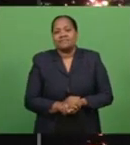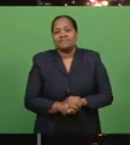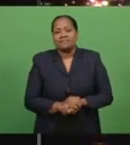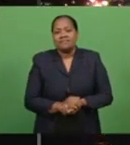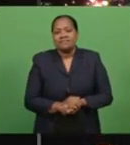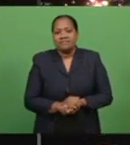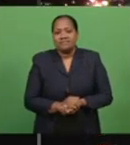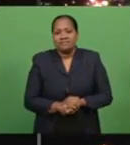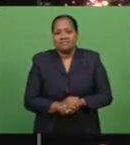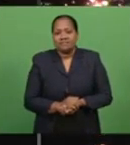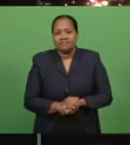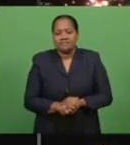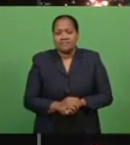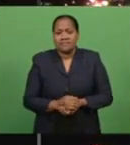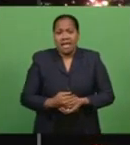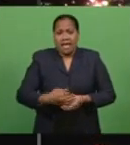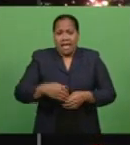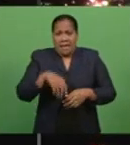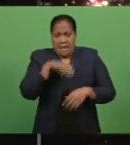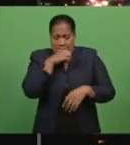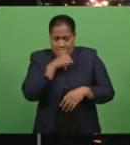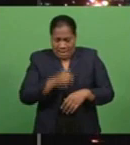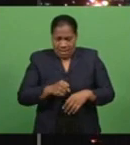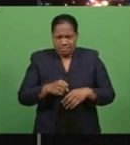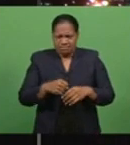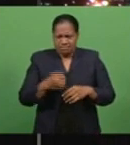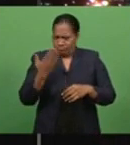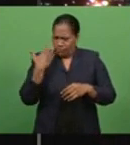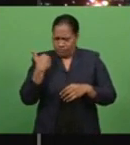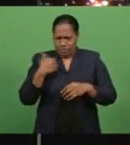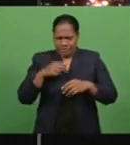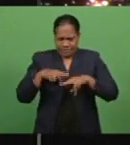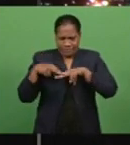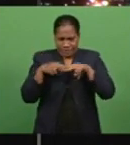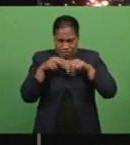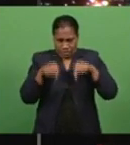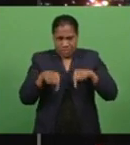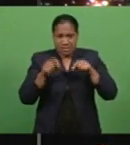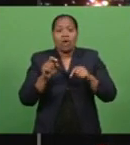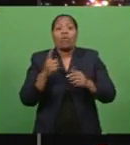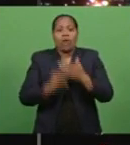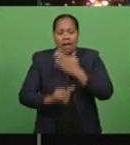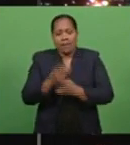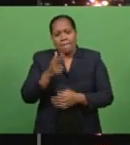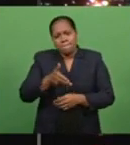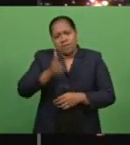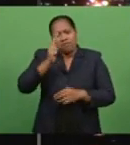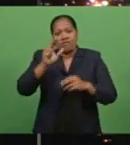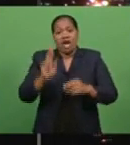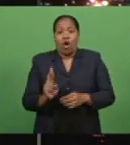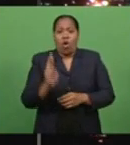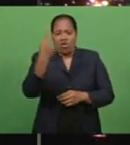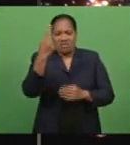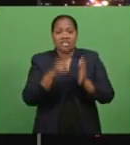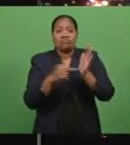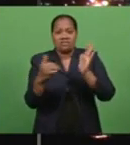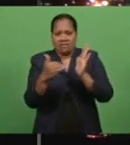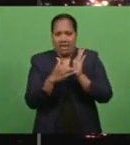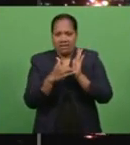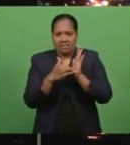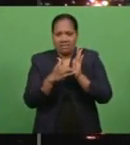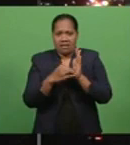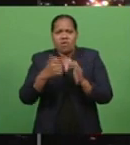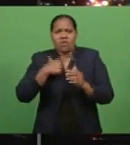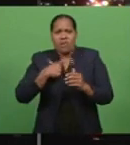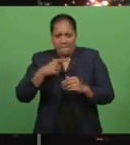A former Fiji resident has been shot dead by police in Auckland, New Zealand. The machete-wielding man was shot after several calls were made